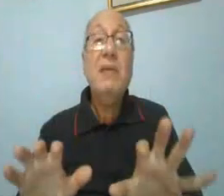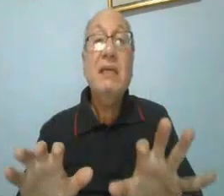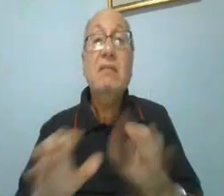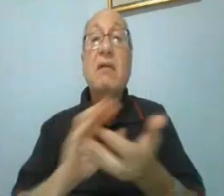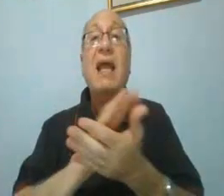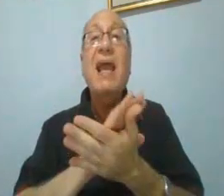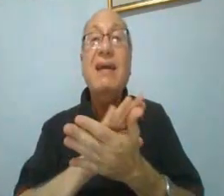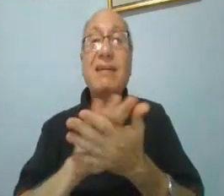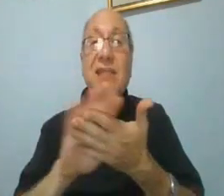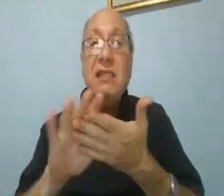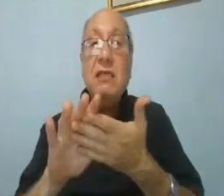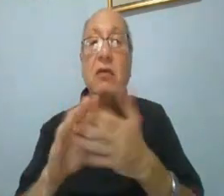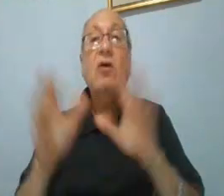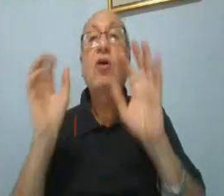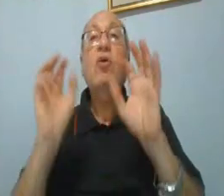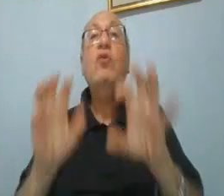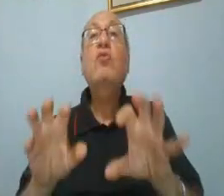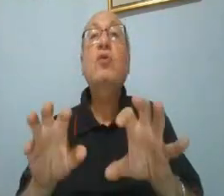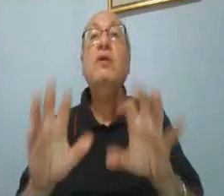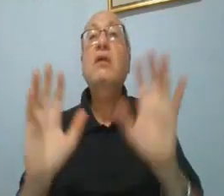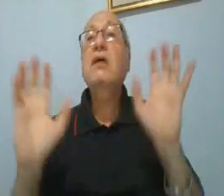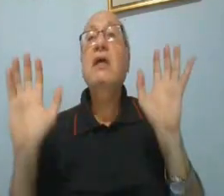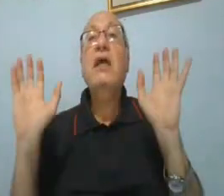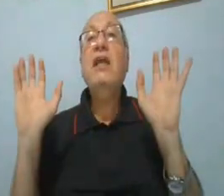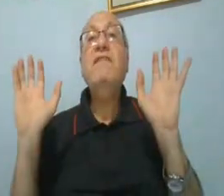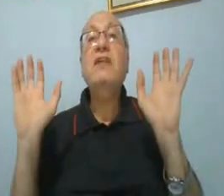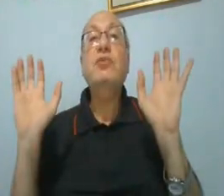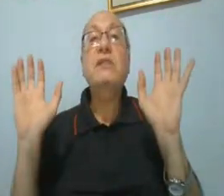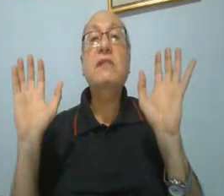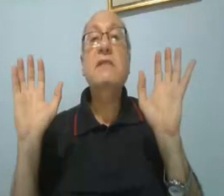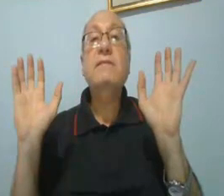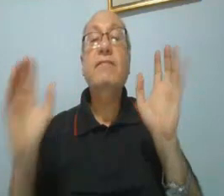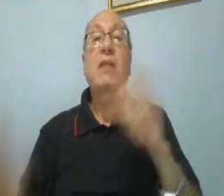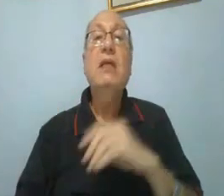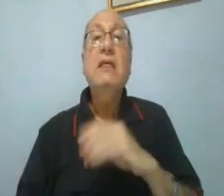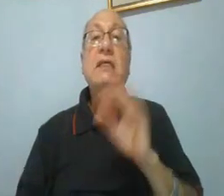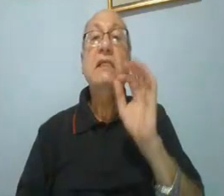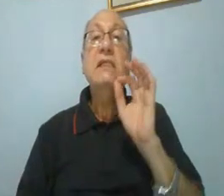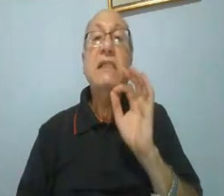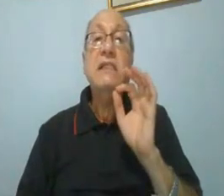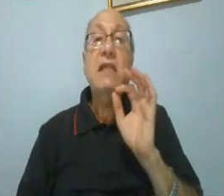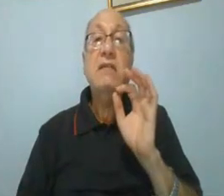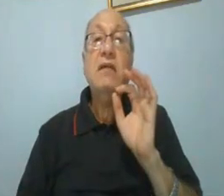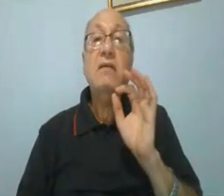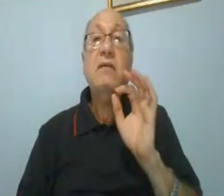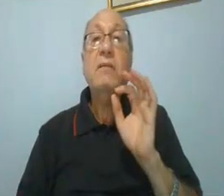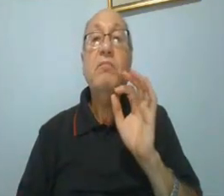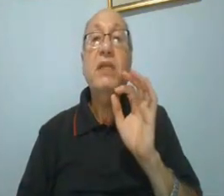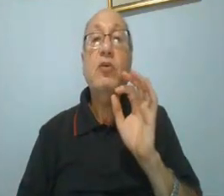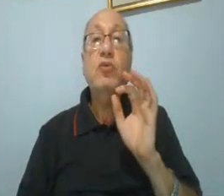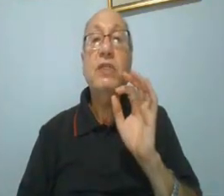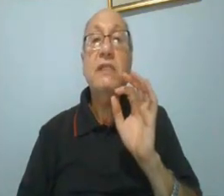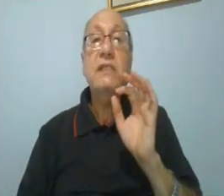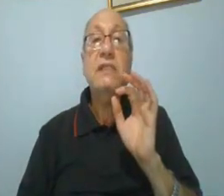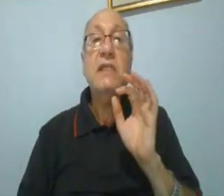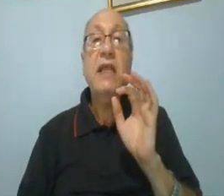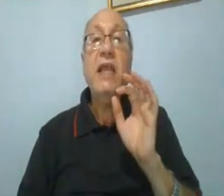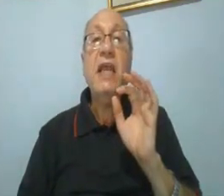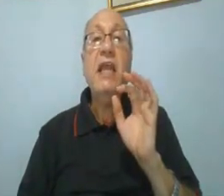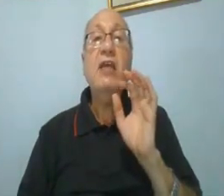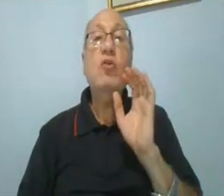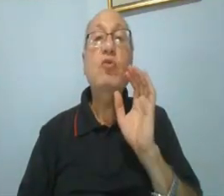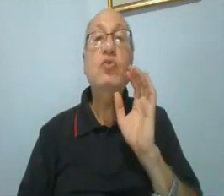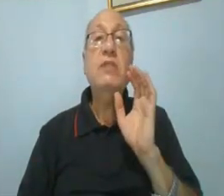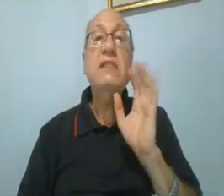whether appear healthy or infectious. The standard